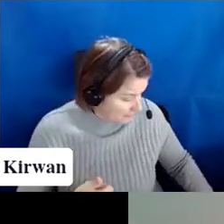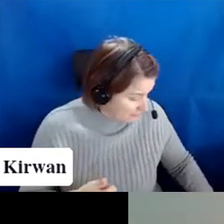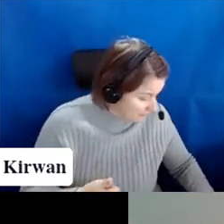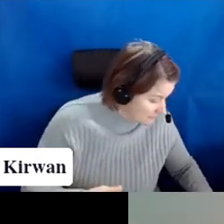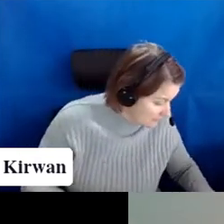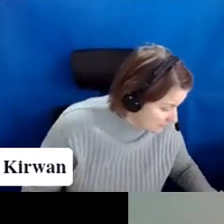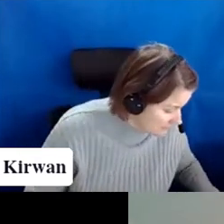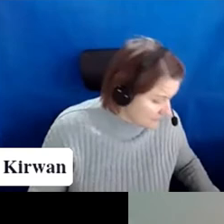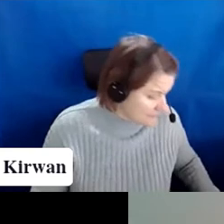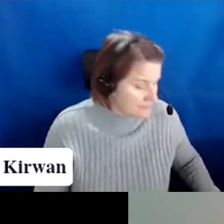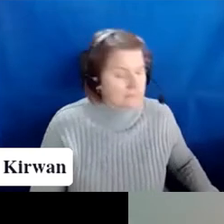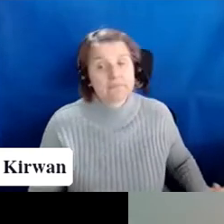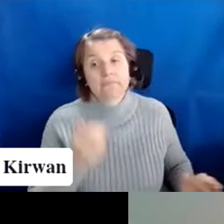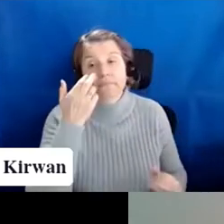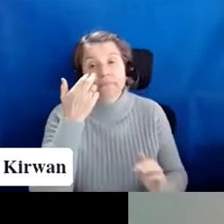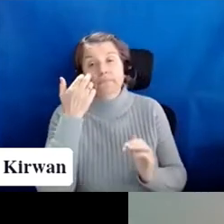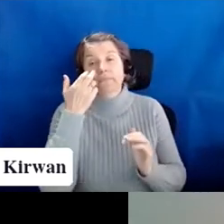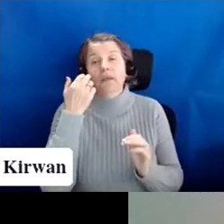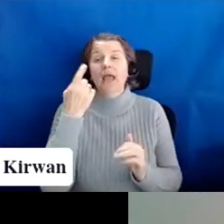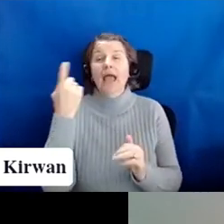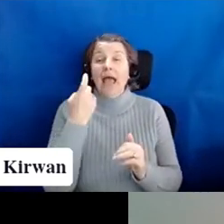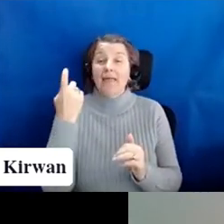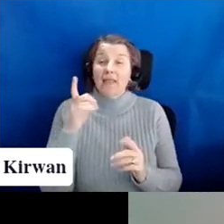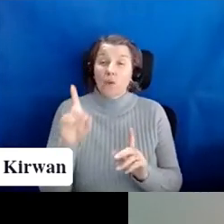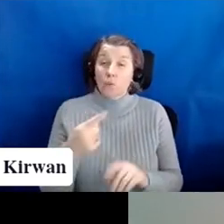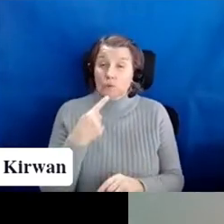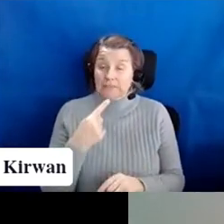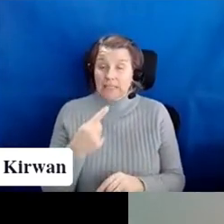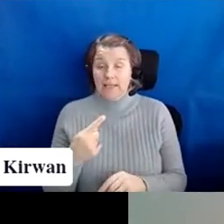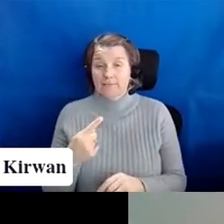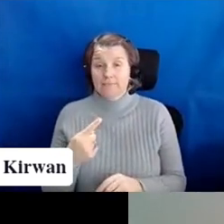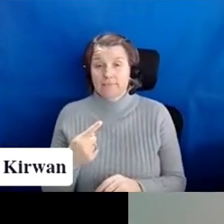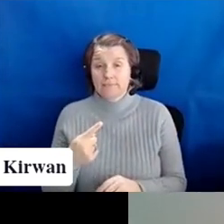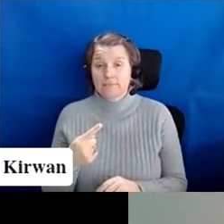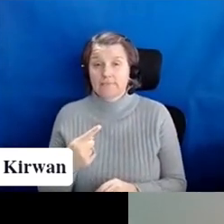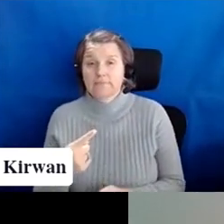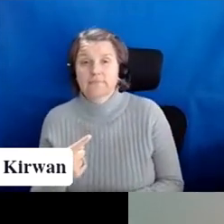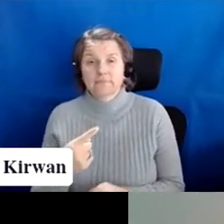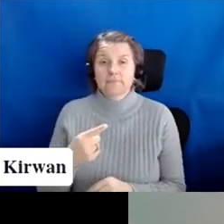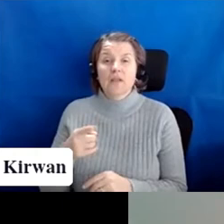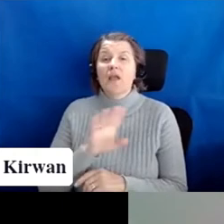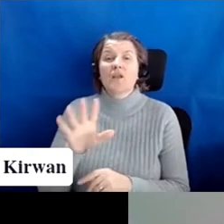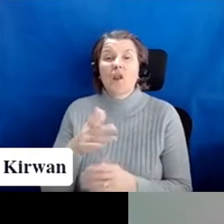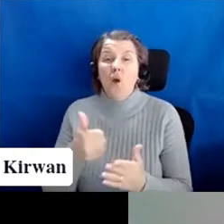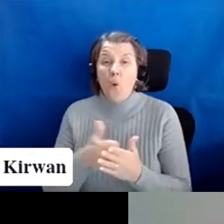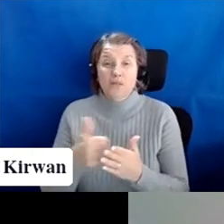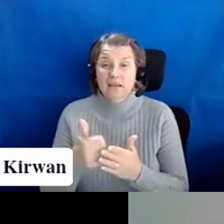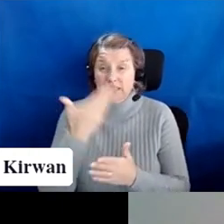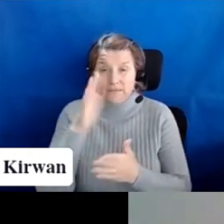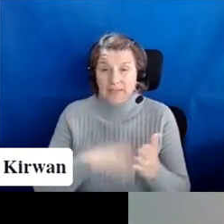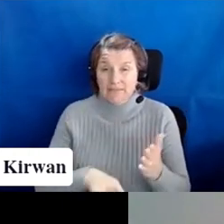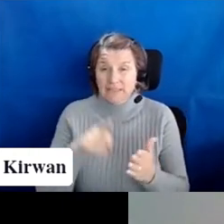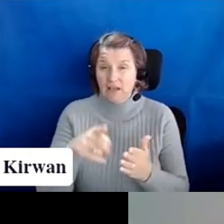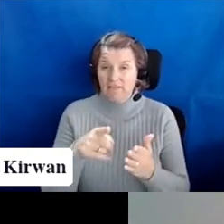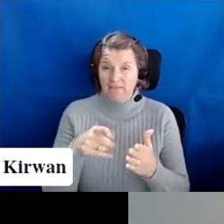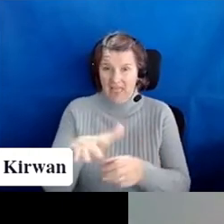think what you're saying, Vivian, about, you know, maybe not necessarily having experience of the sector, you know, it's not a barrier to coming